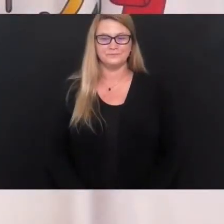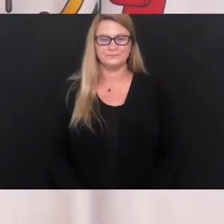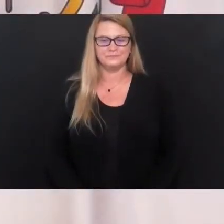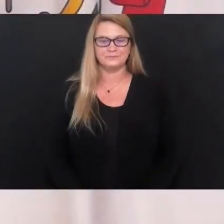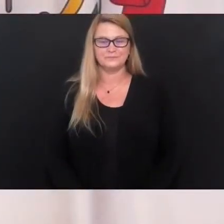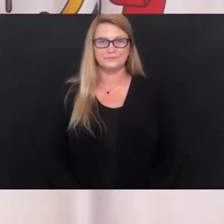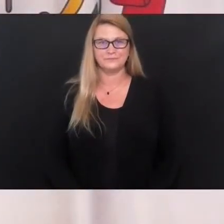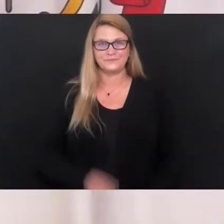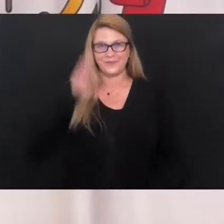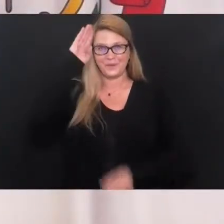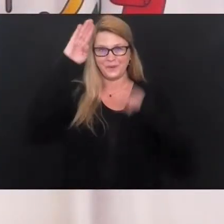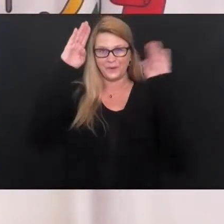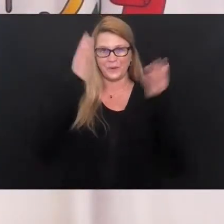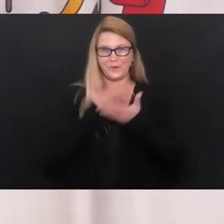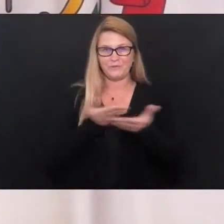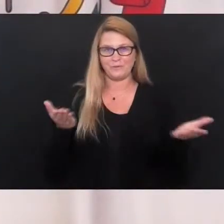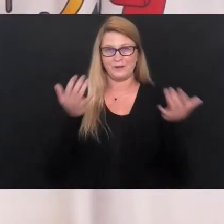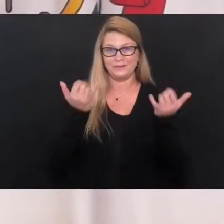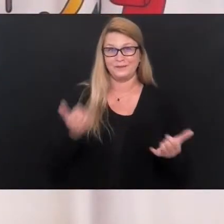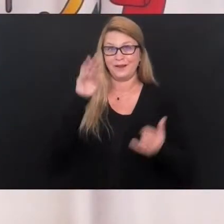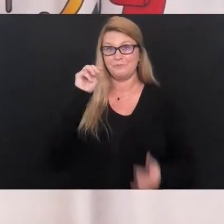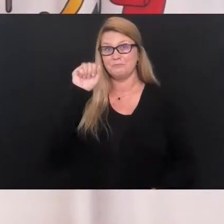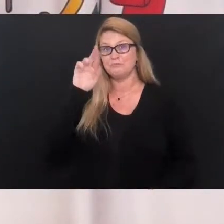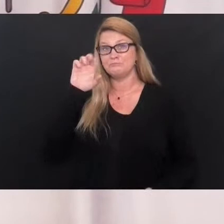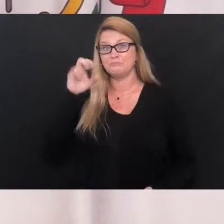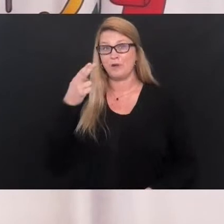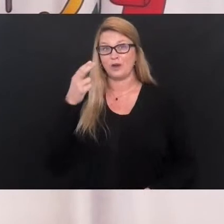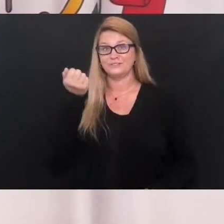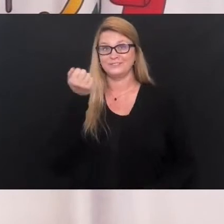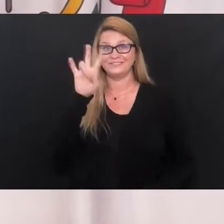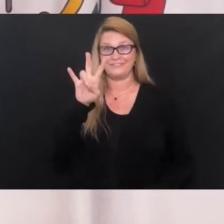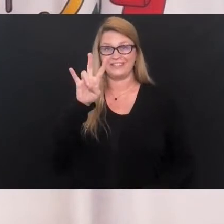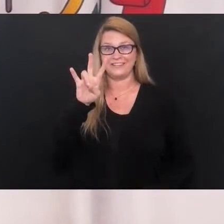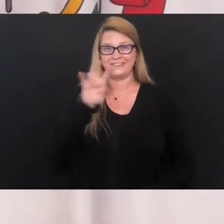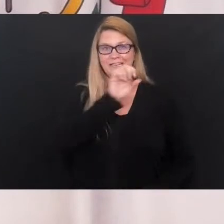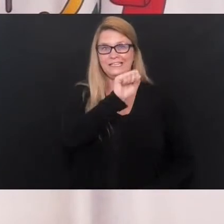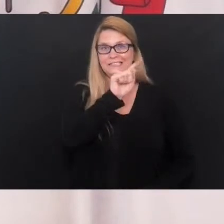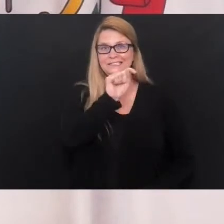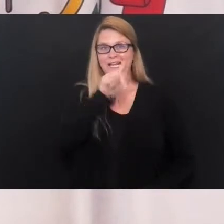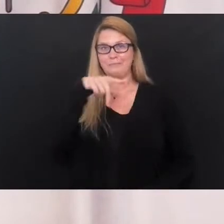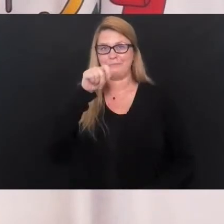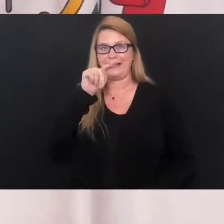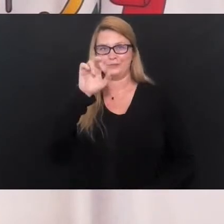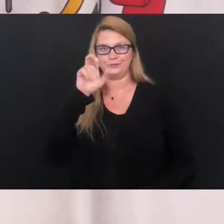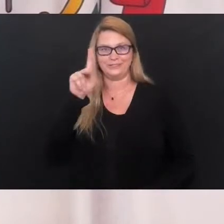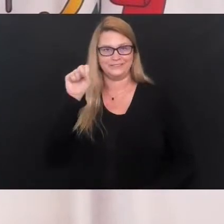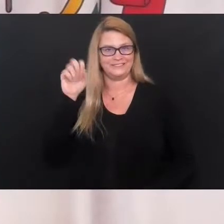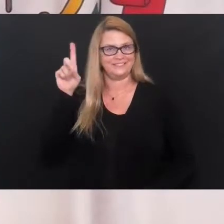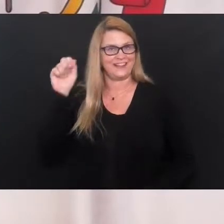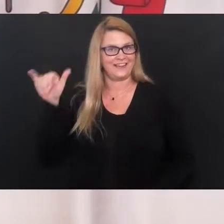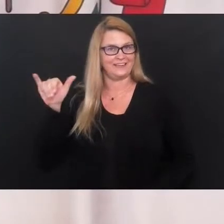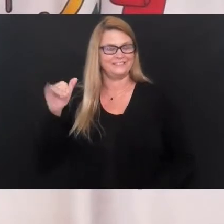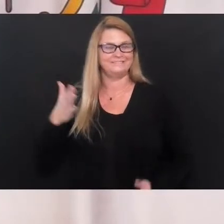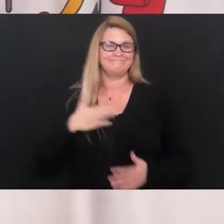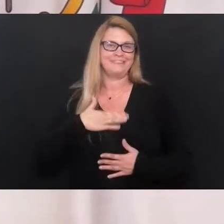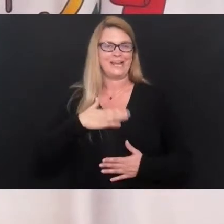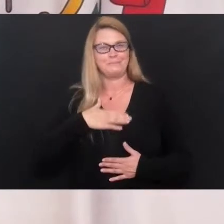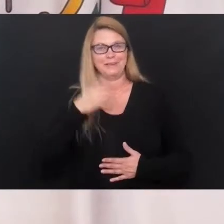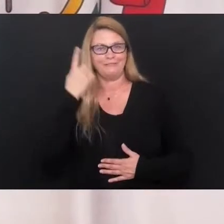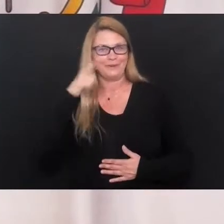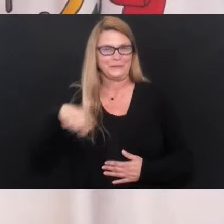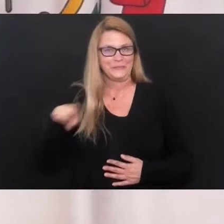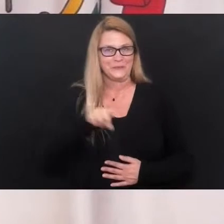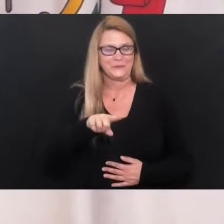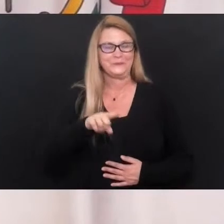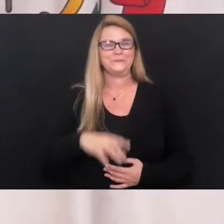Hello, everyone. It's March 17th, St. Patrick's Day, and I wish everybody a happy St. Patrick's Day. To be